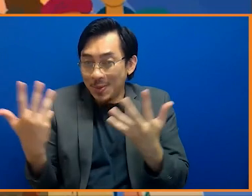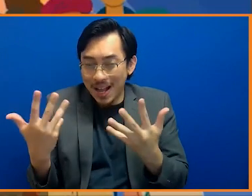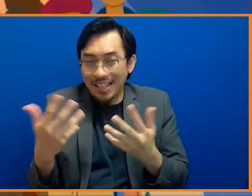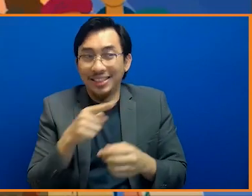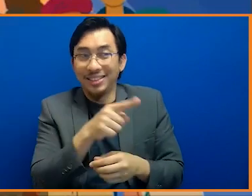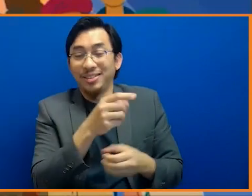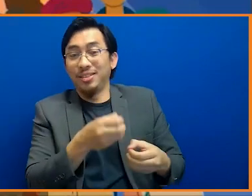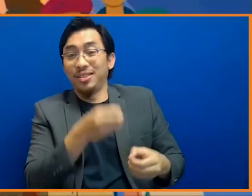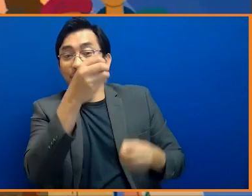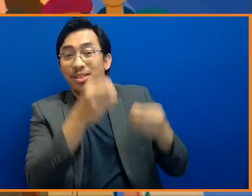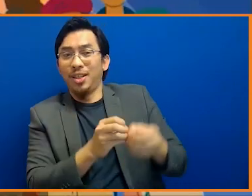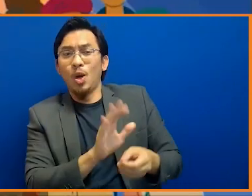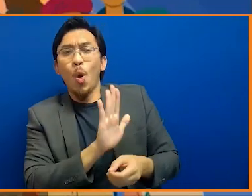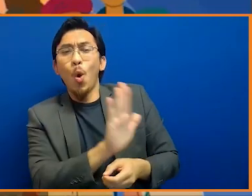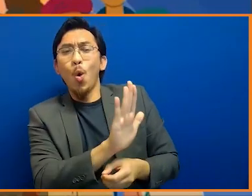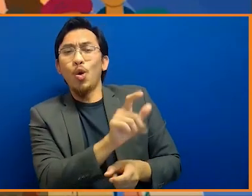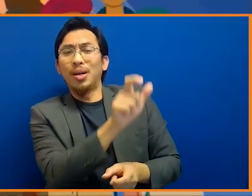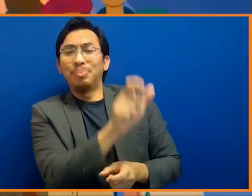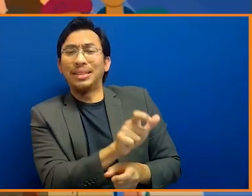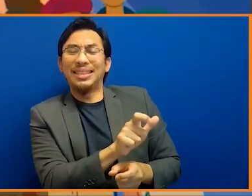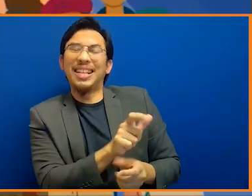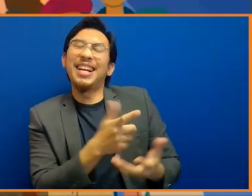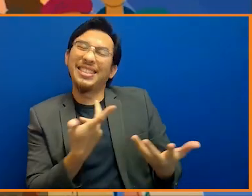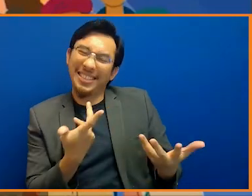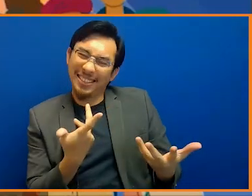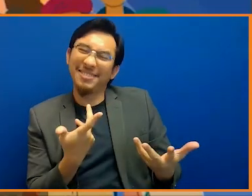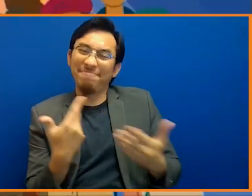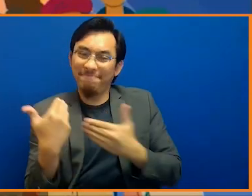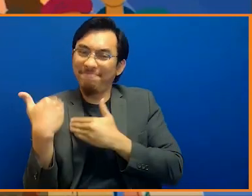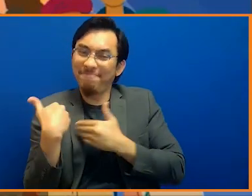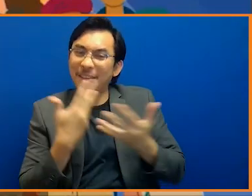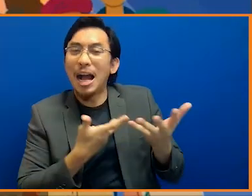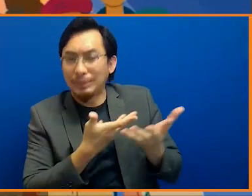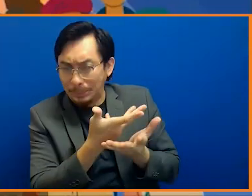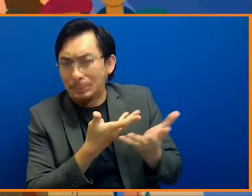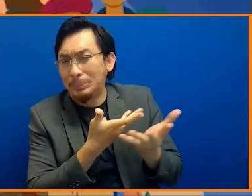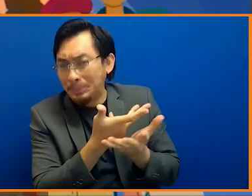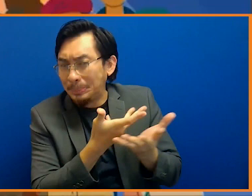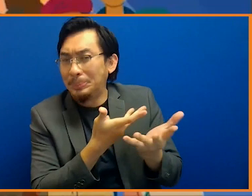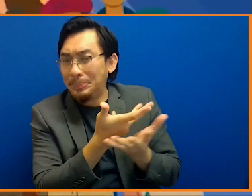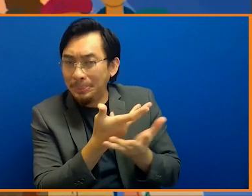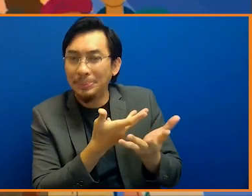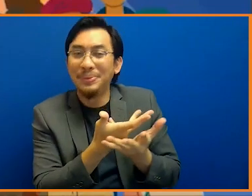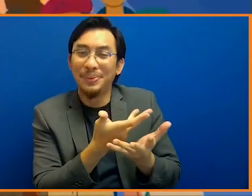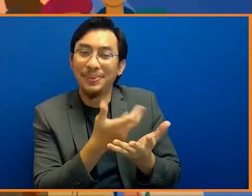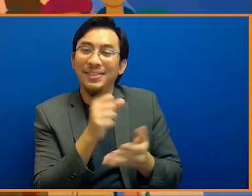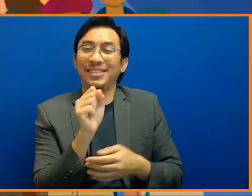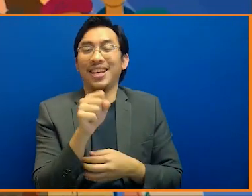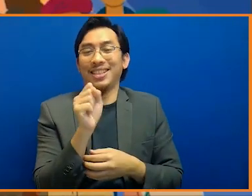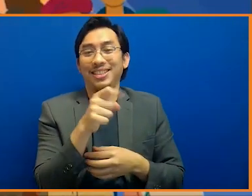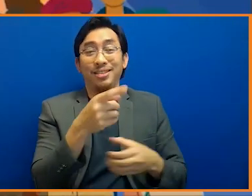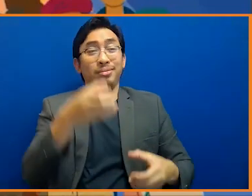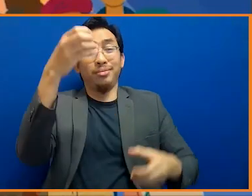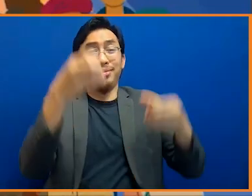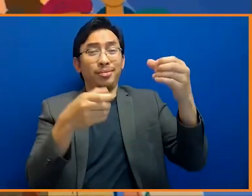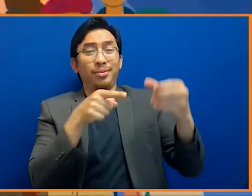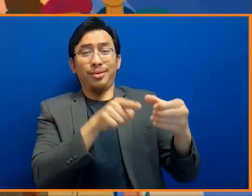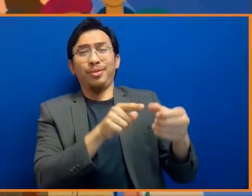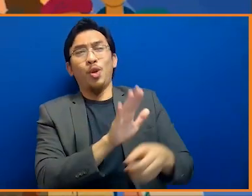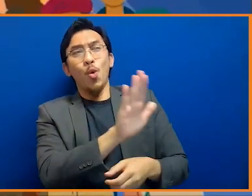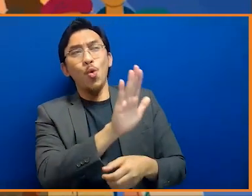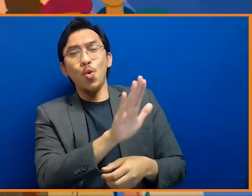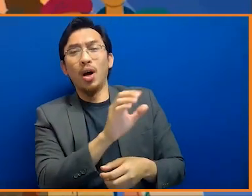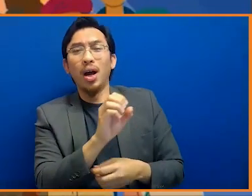the building, because it is not really good, right? I mean, it it take a process to deal with